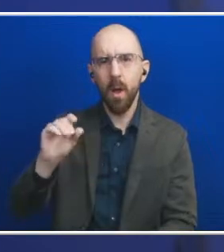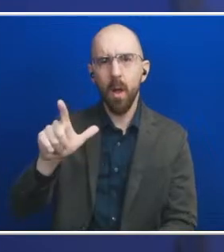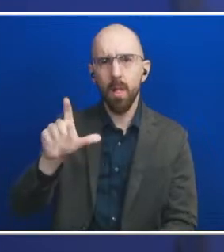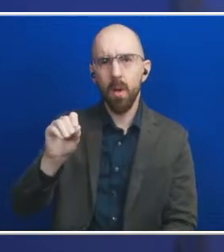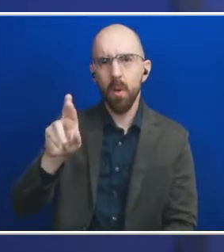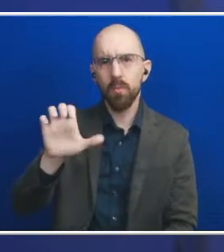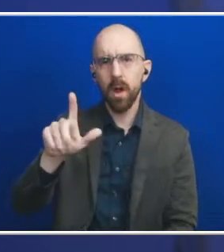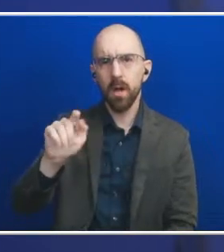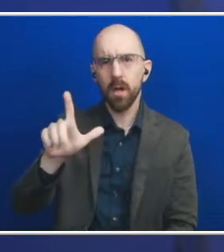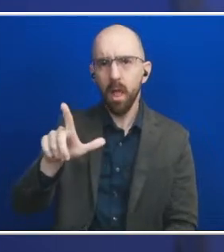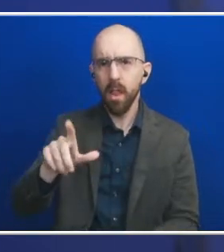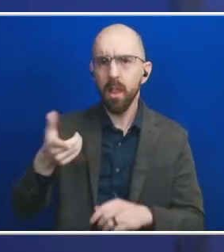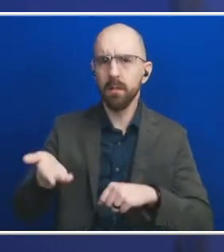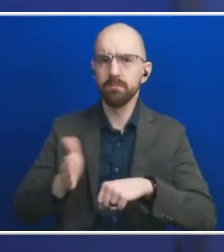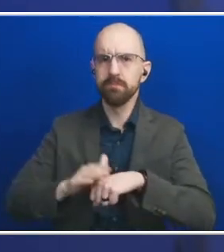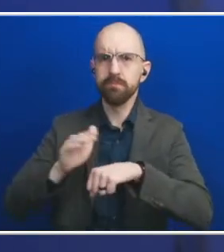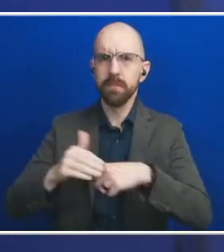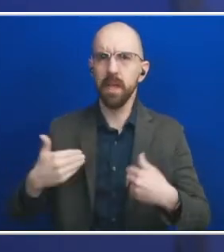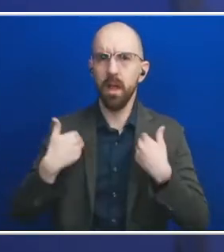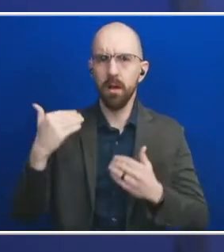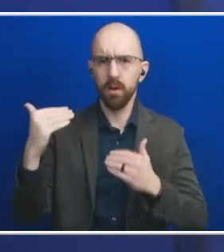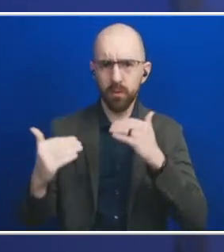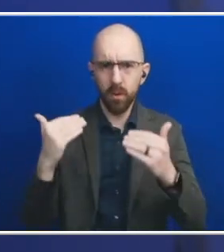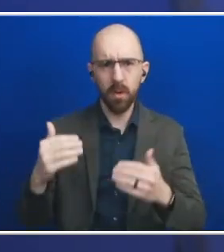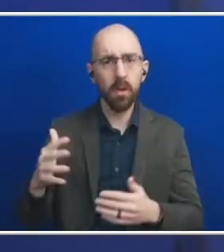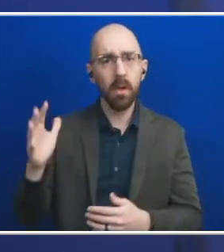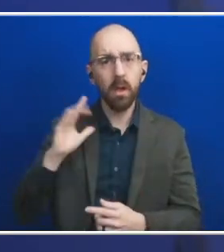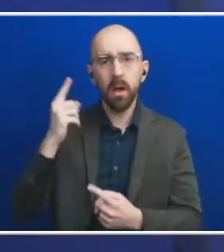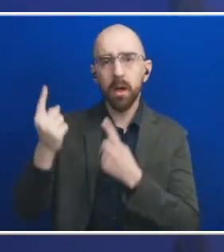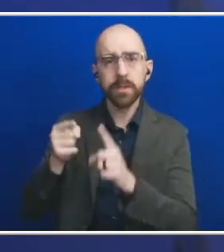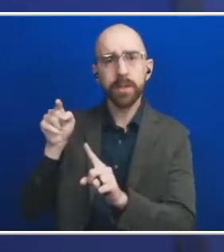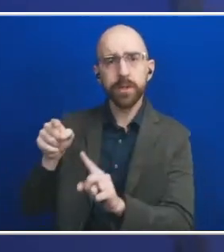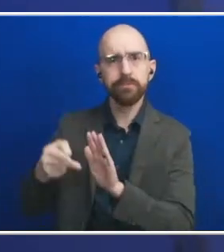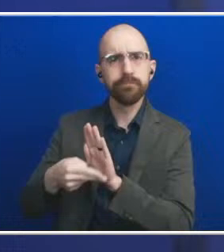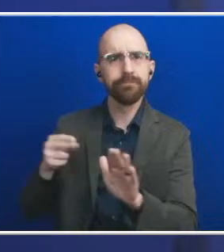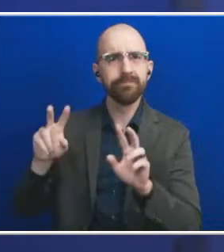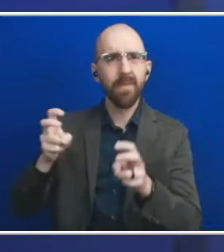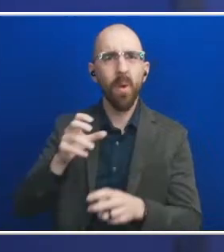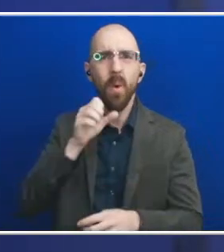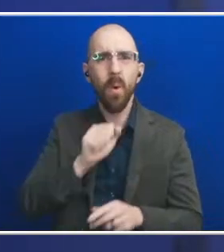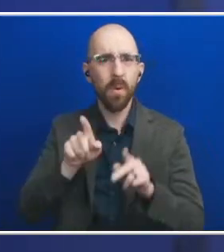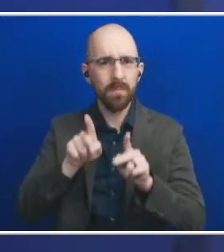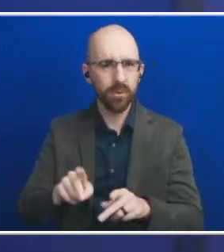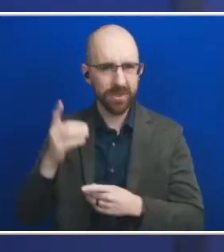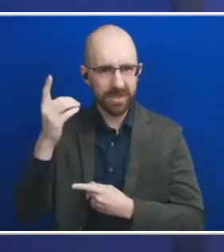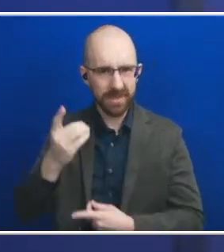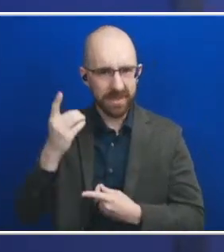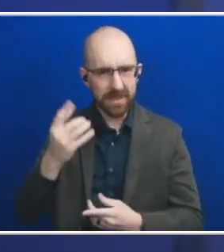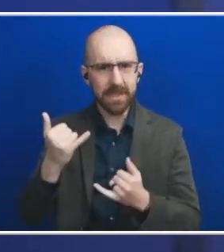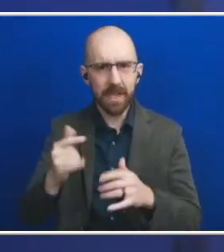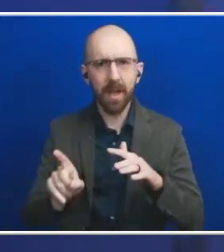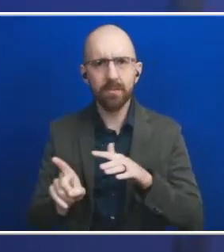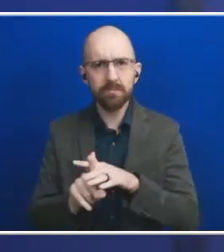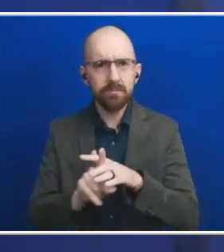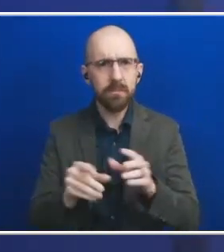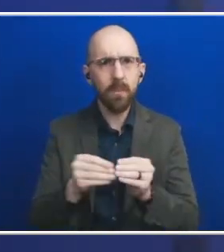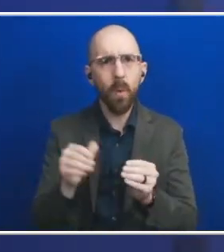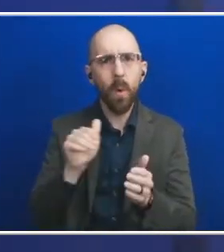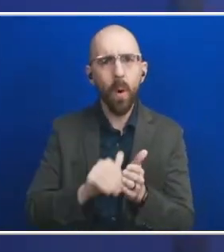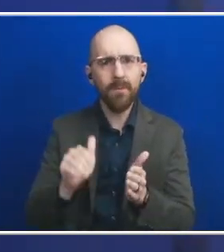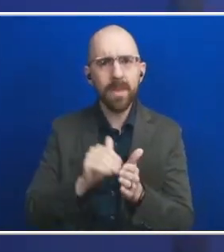among younger adults. What used to be considered an older person's disease is showing up more often in